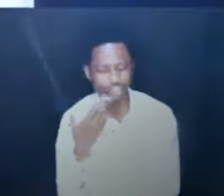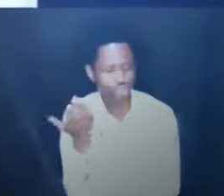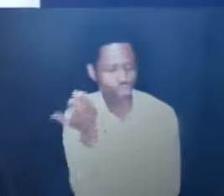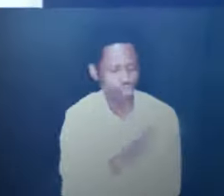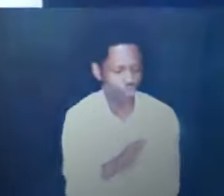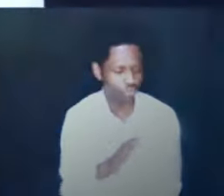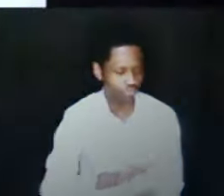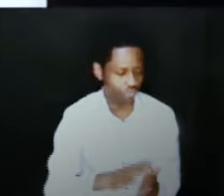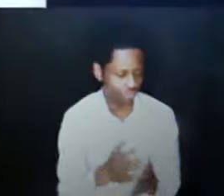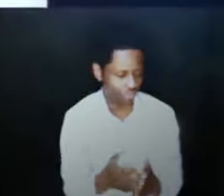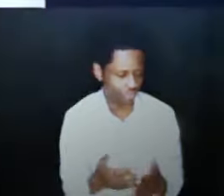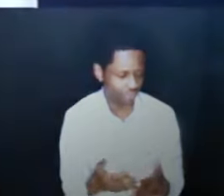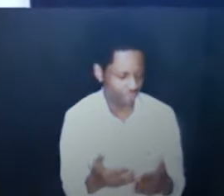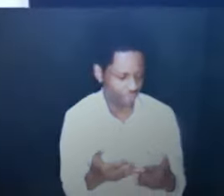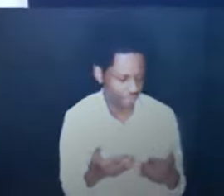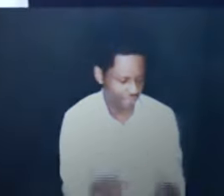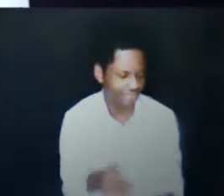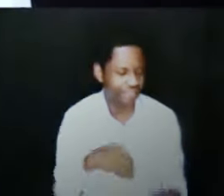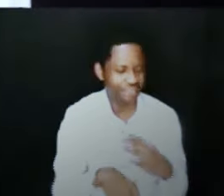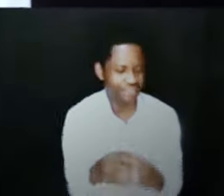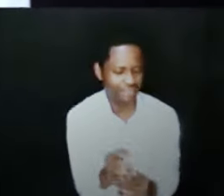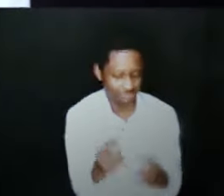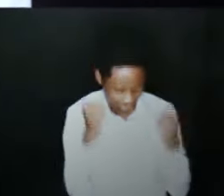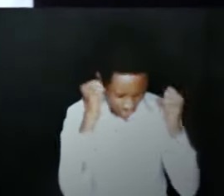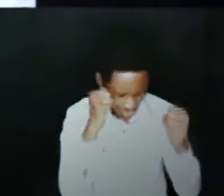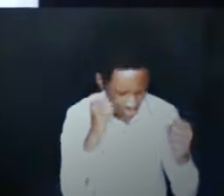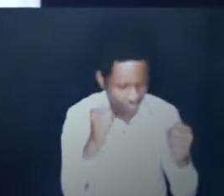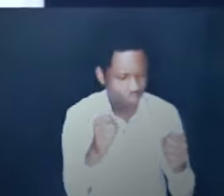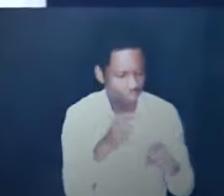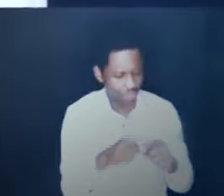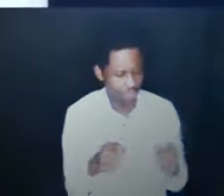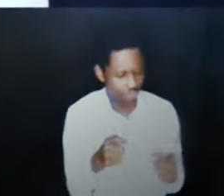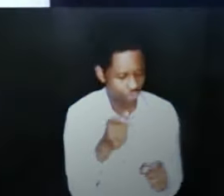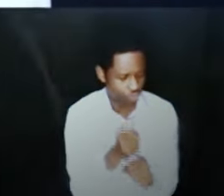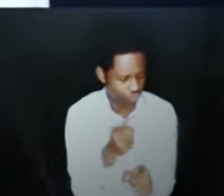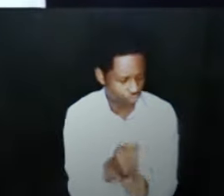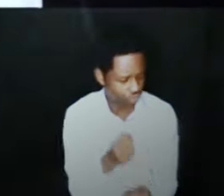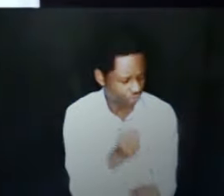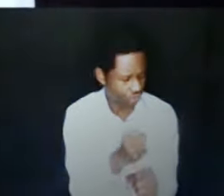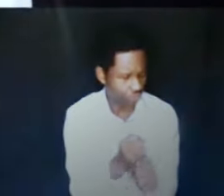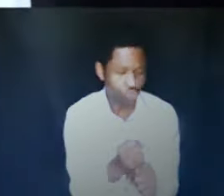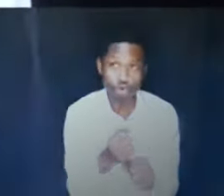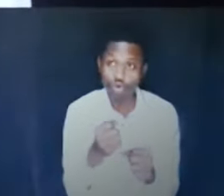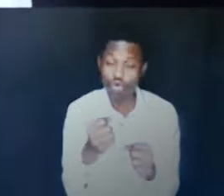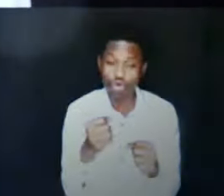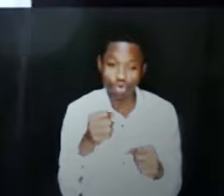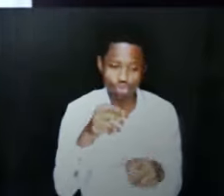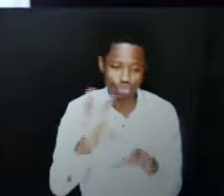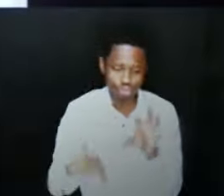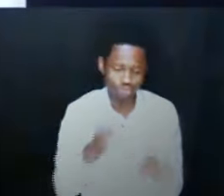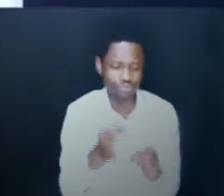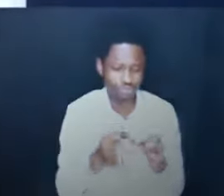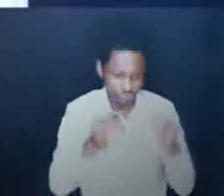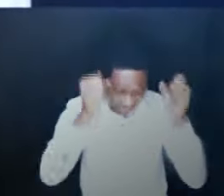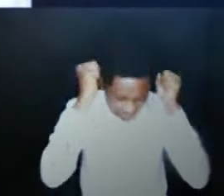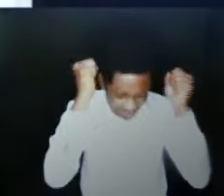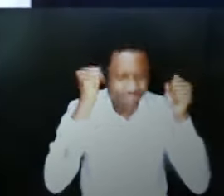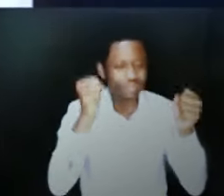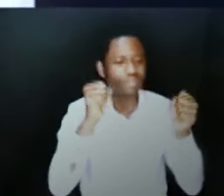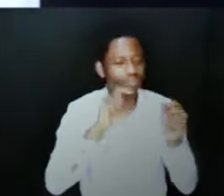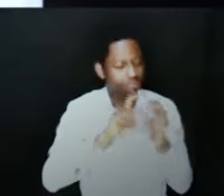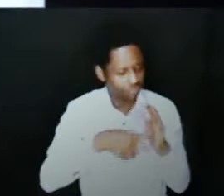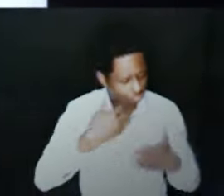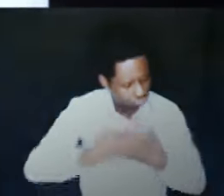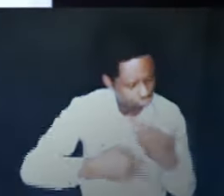serving the Lord. That act of serving the Lord with spiritual fervor. And if we are slacking in it, let us